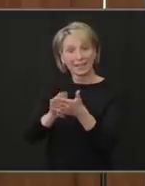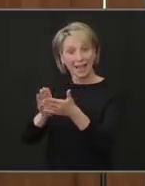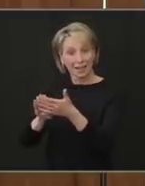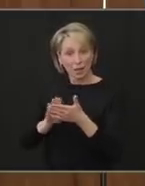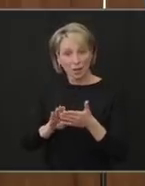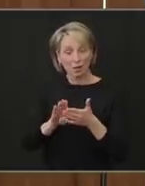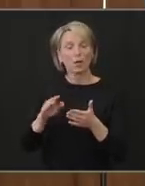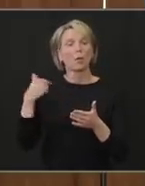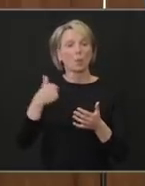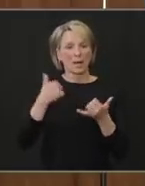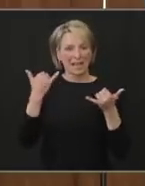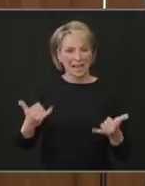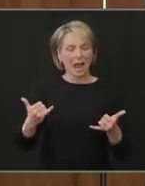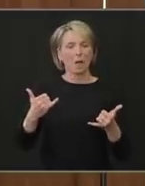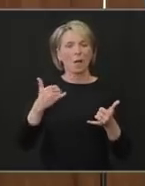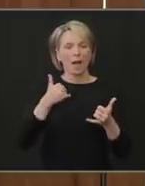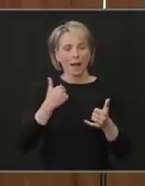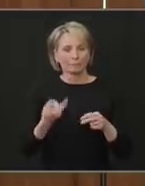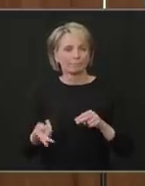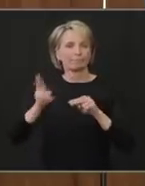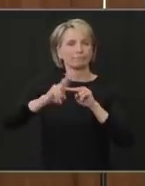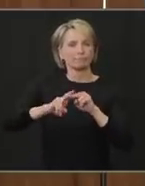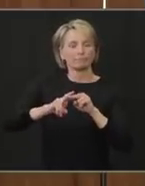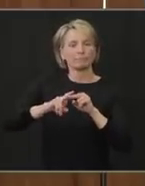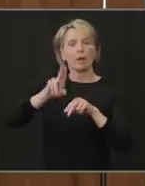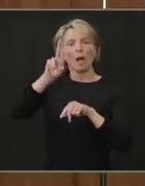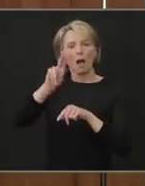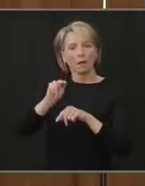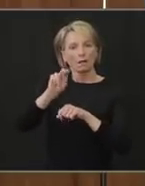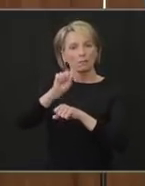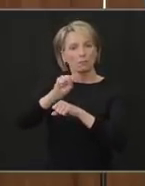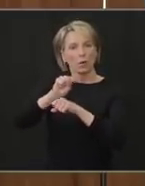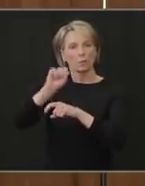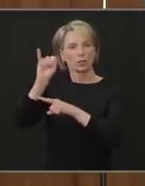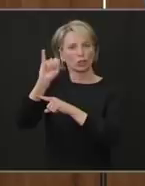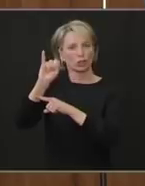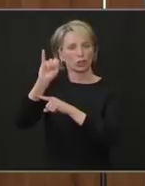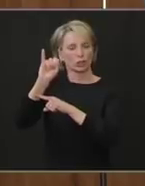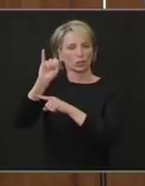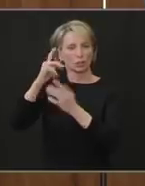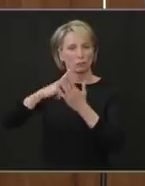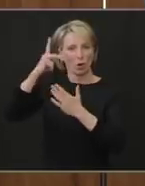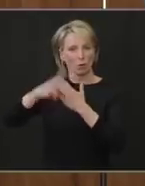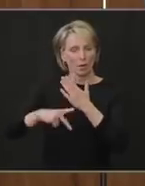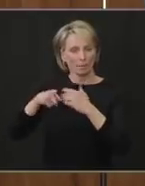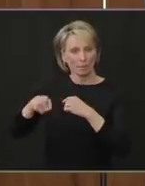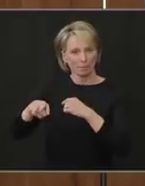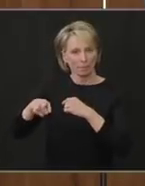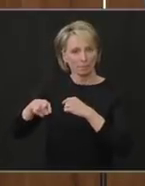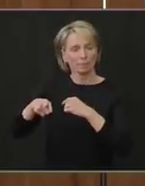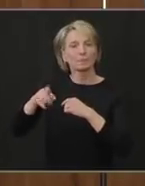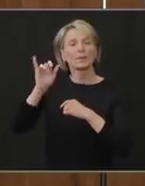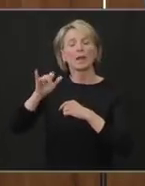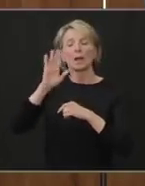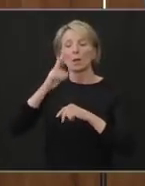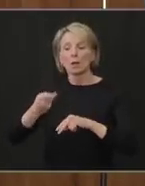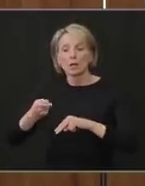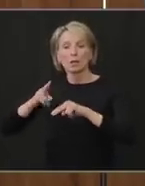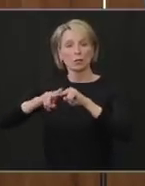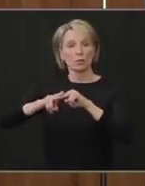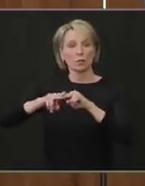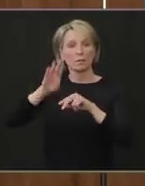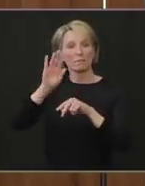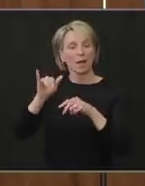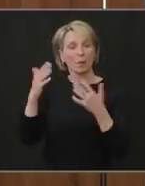unemployment insurance program, increasing by $600 the amount that